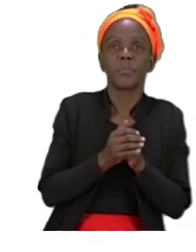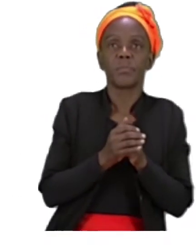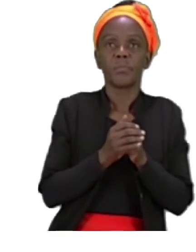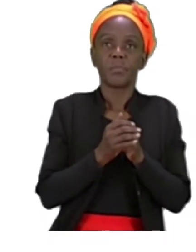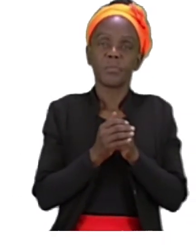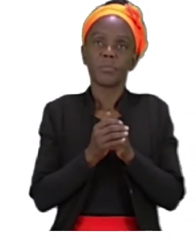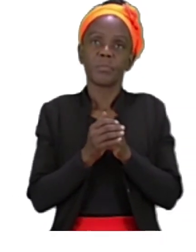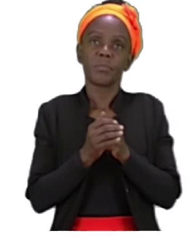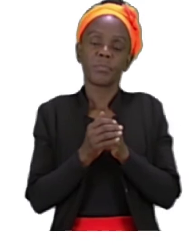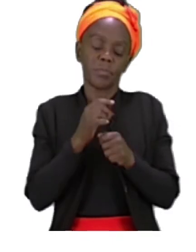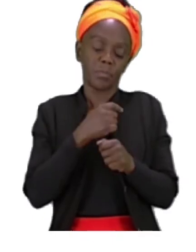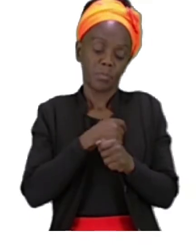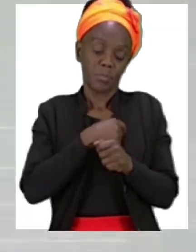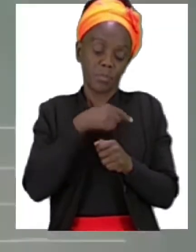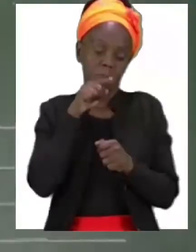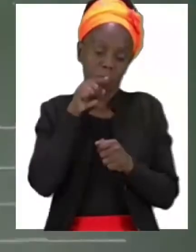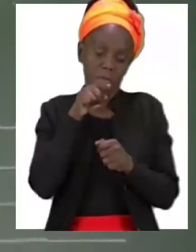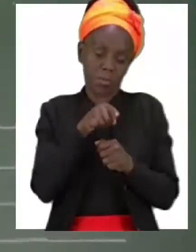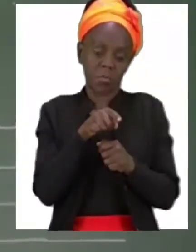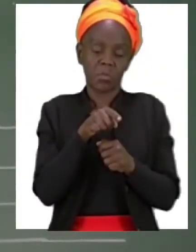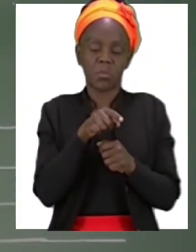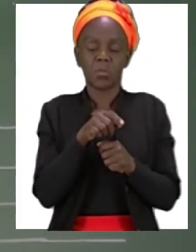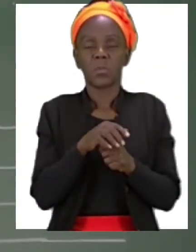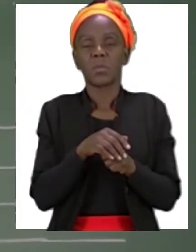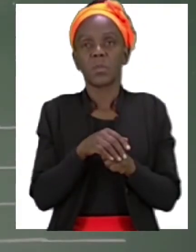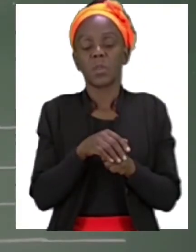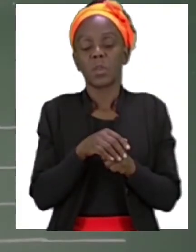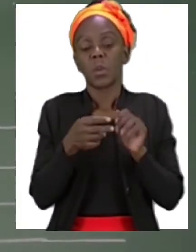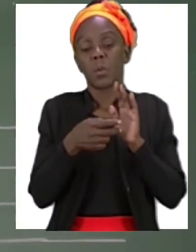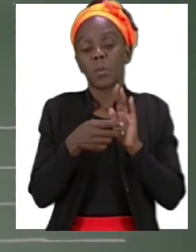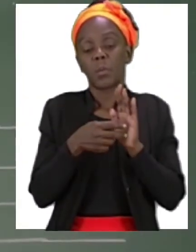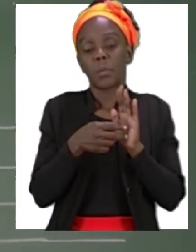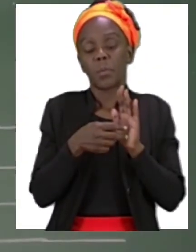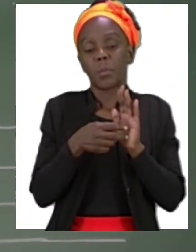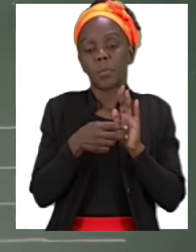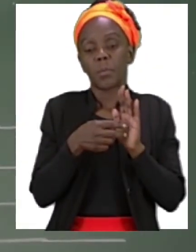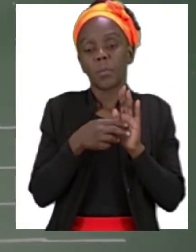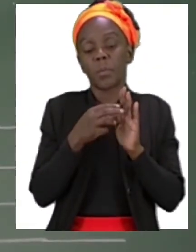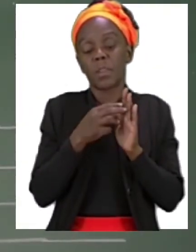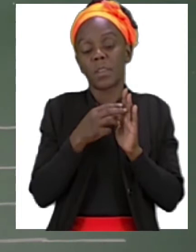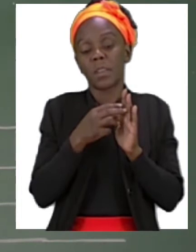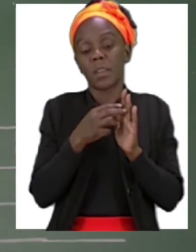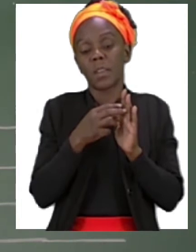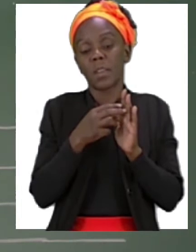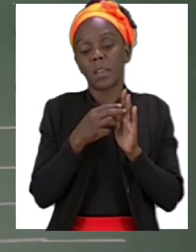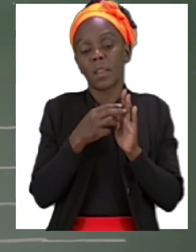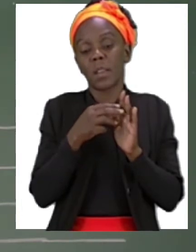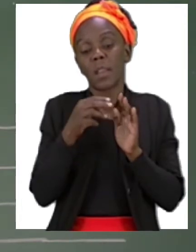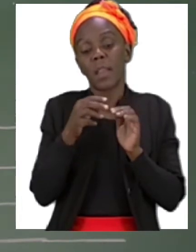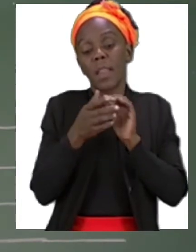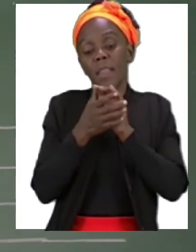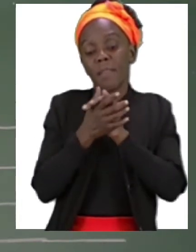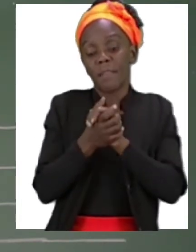write she. But if your friend is a boy, you are going to start with the word he. So